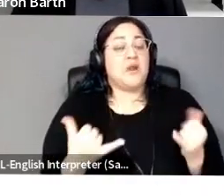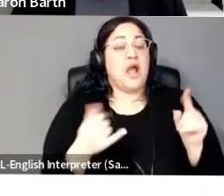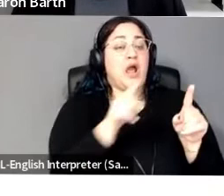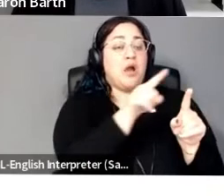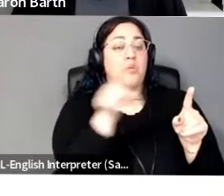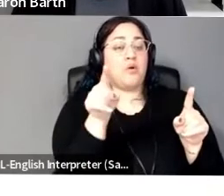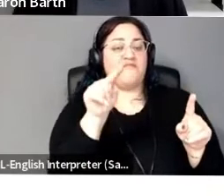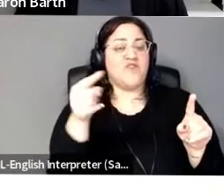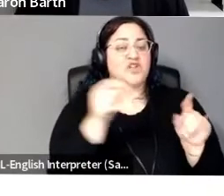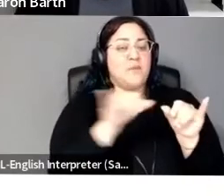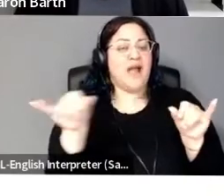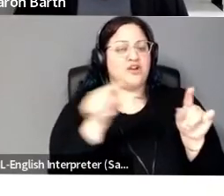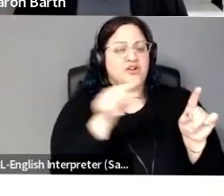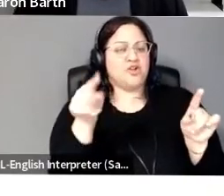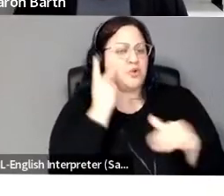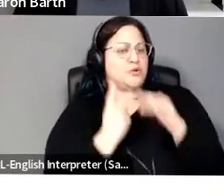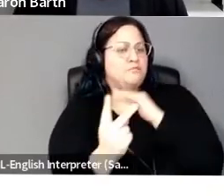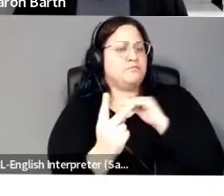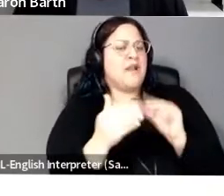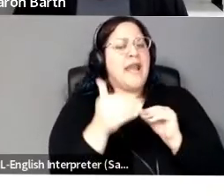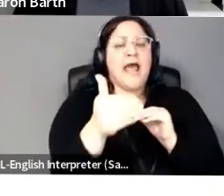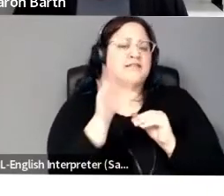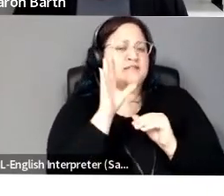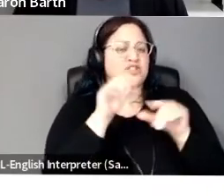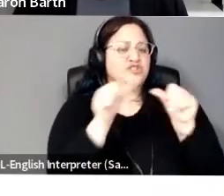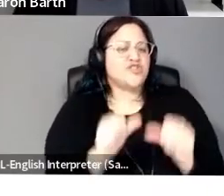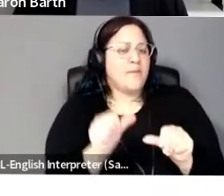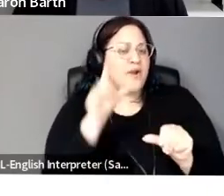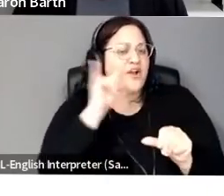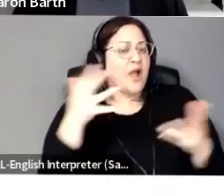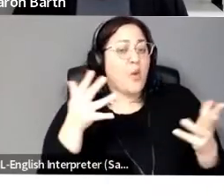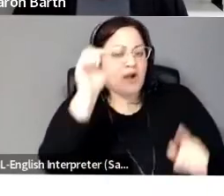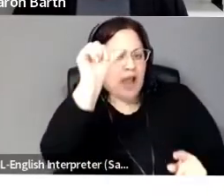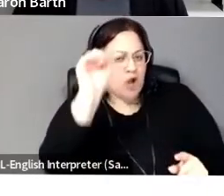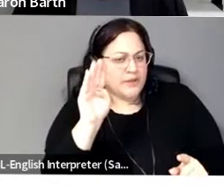A or B? What do you think?